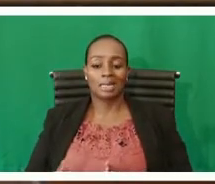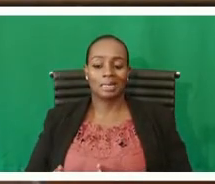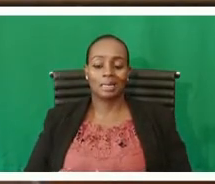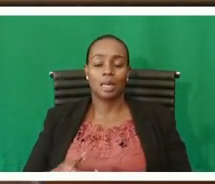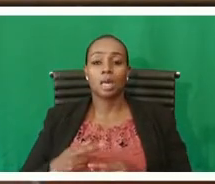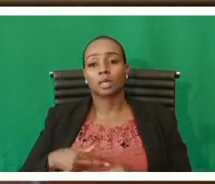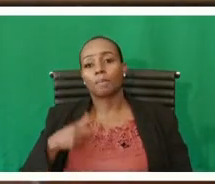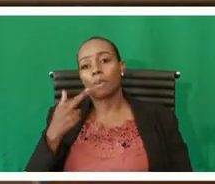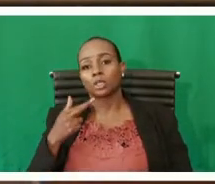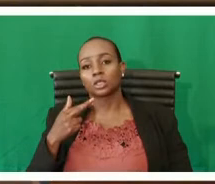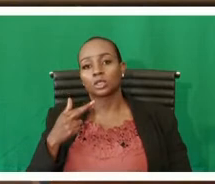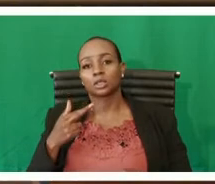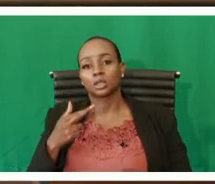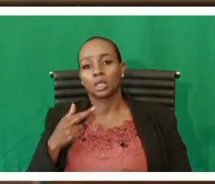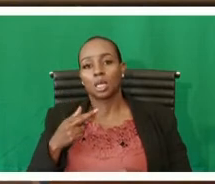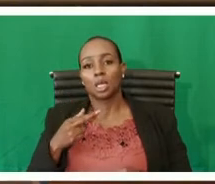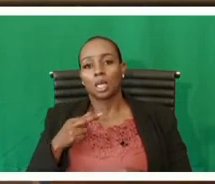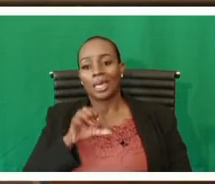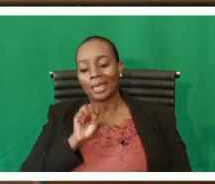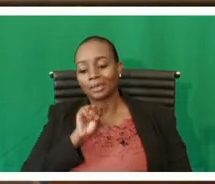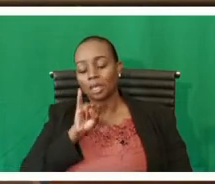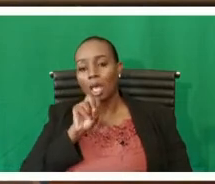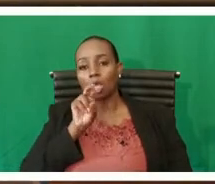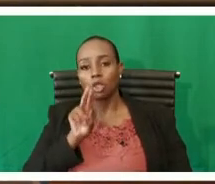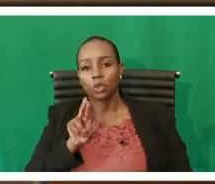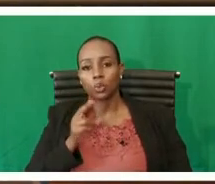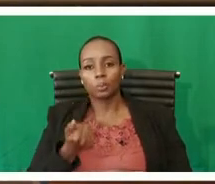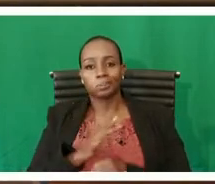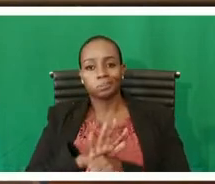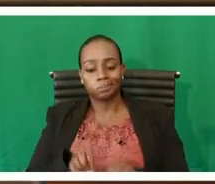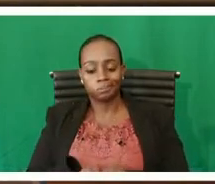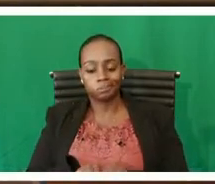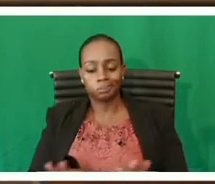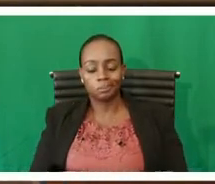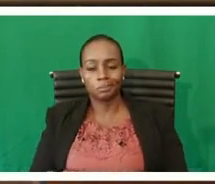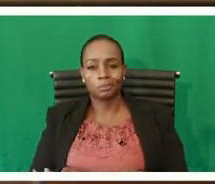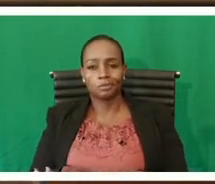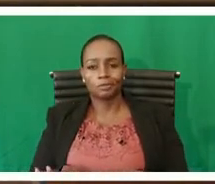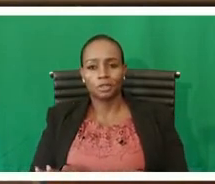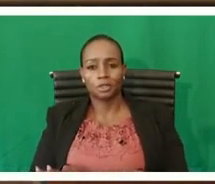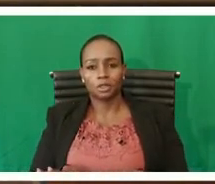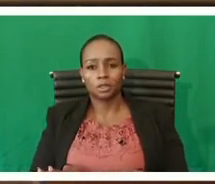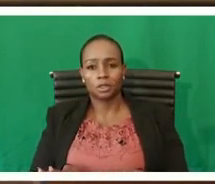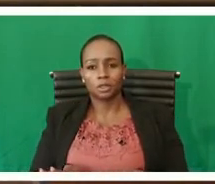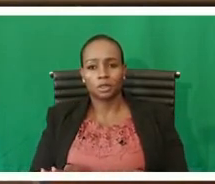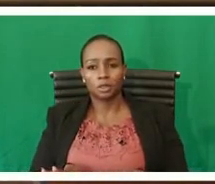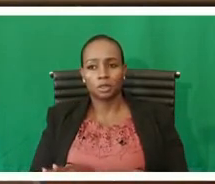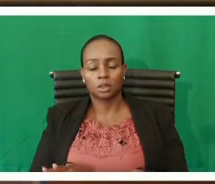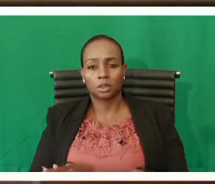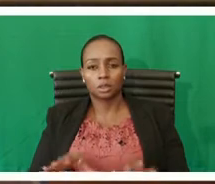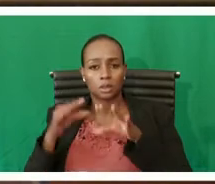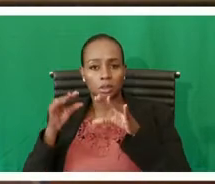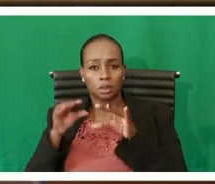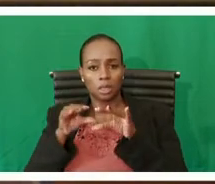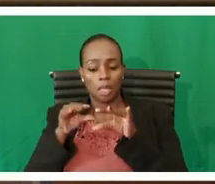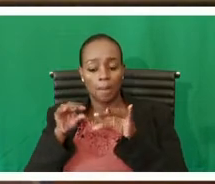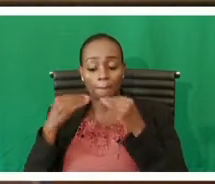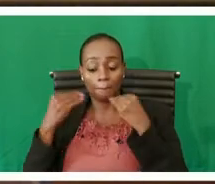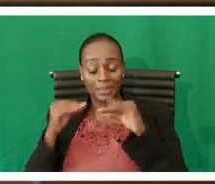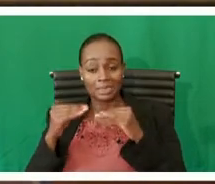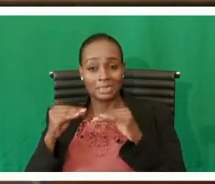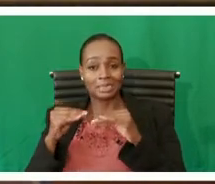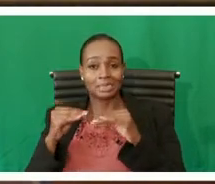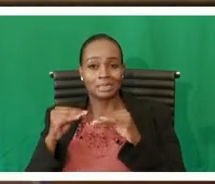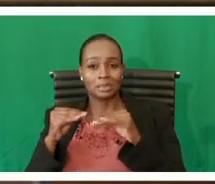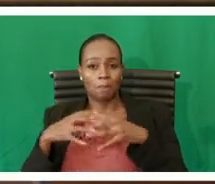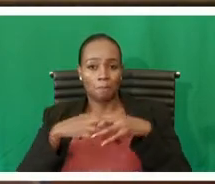Special Investigation Unit in COVID-19 related procurement. We remain committed to the investigation processes